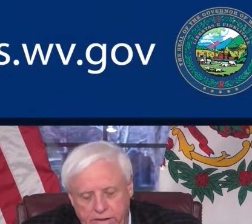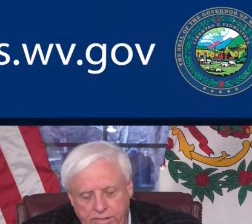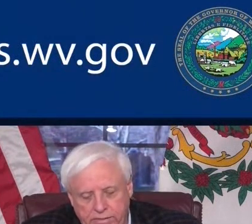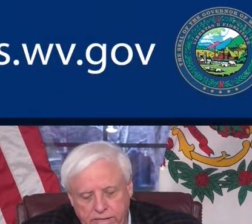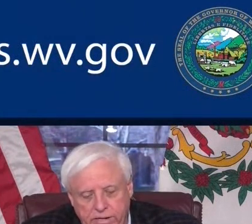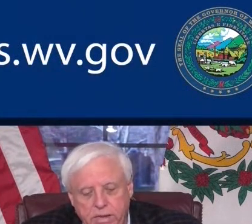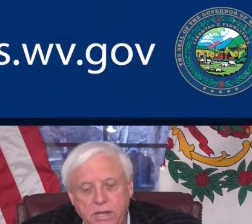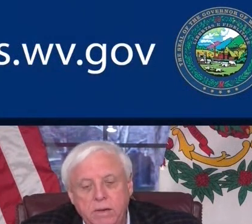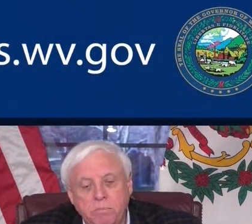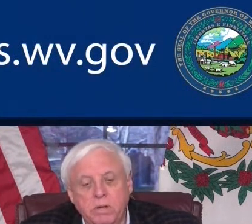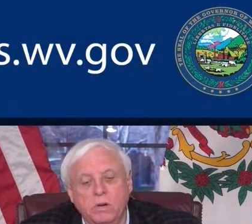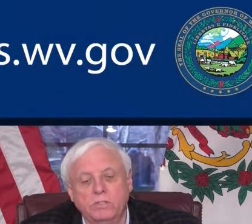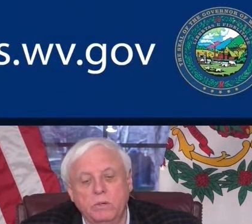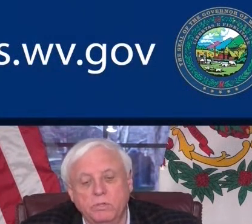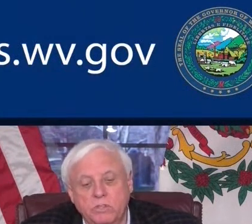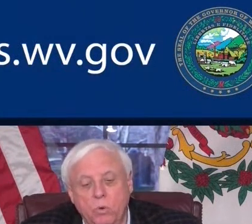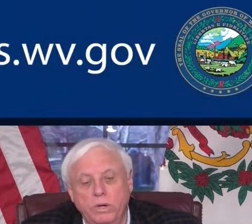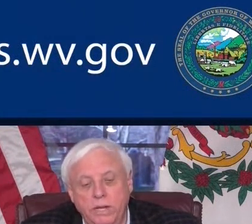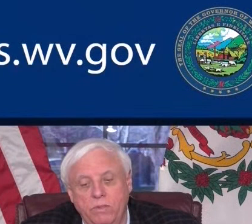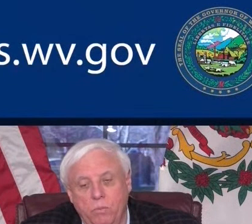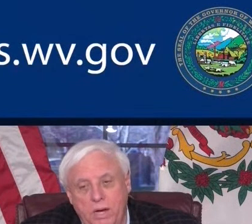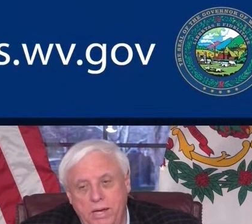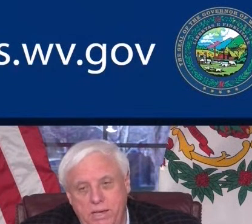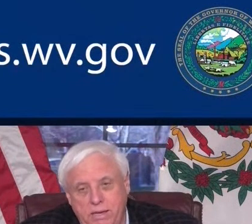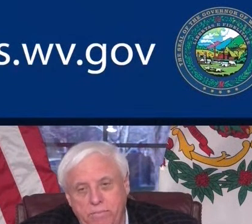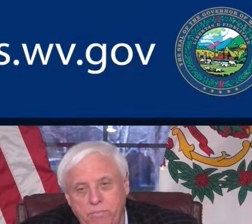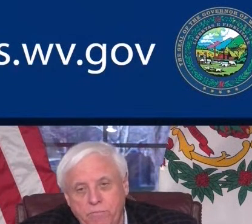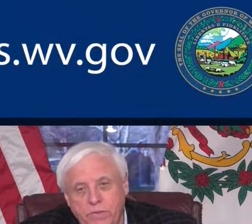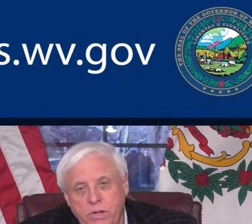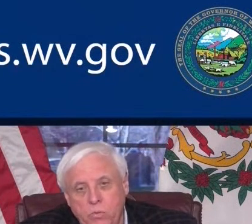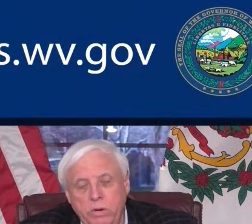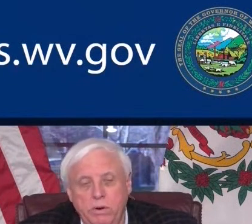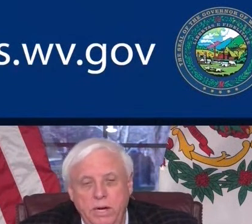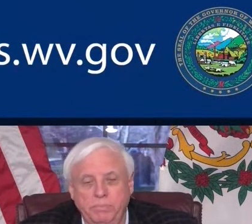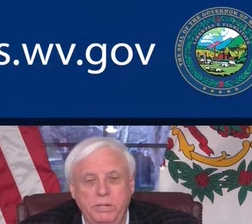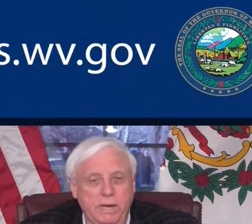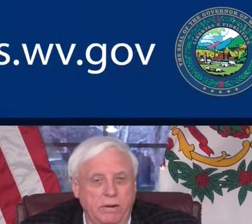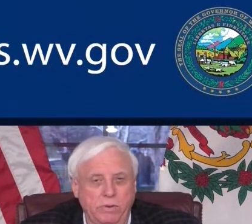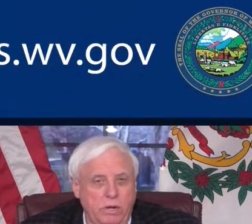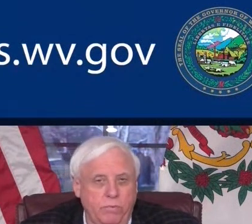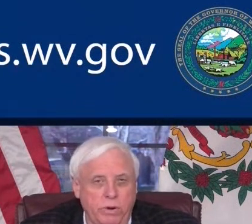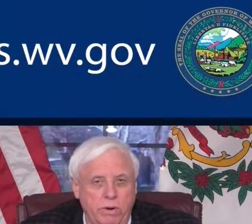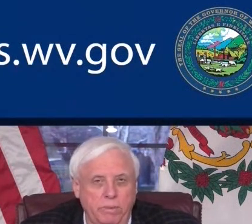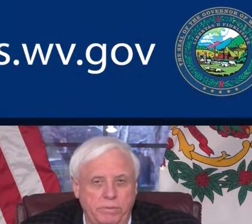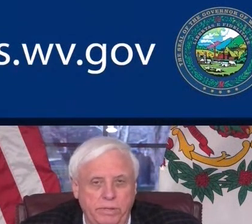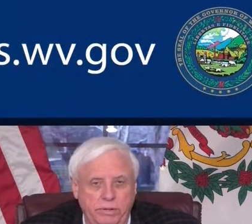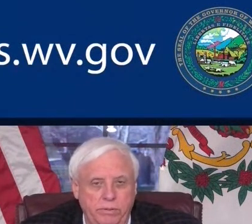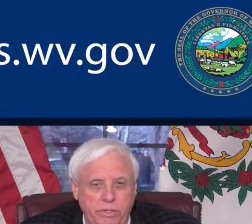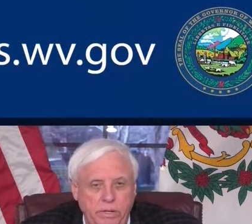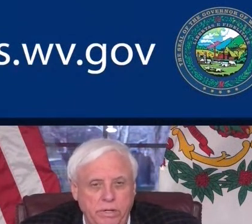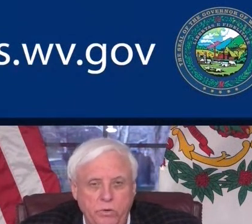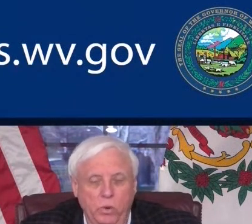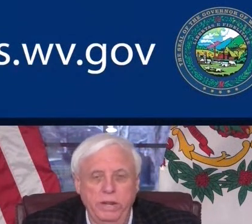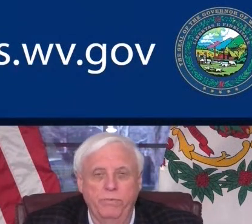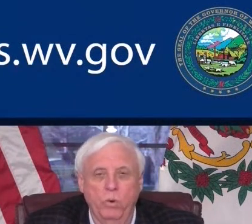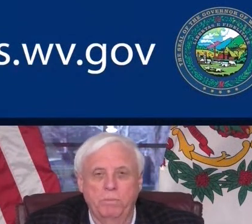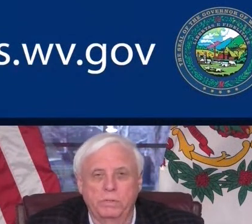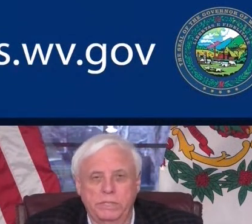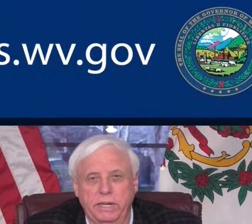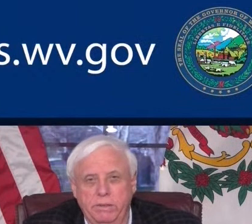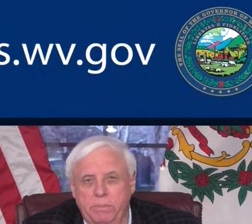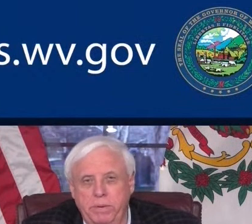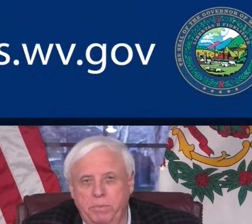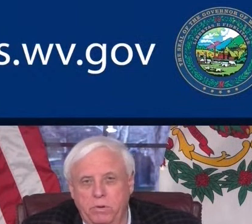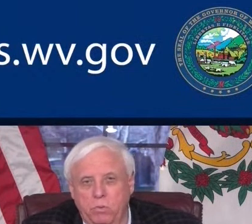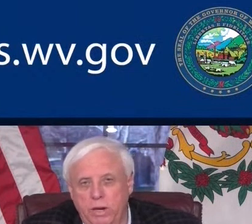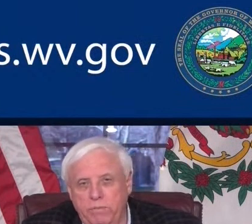people vaccinated, because it was going the other way. We were up to, I don't know if we were up to